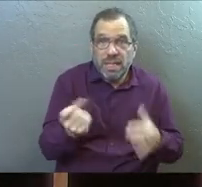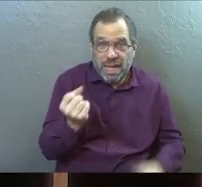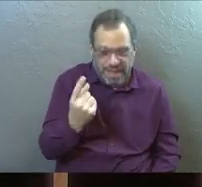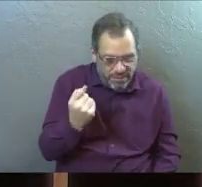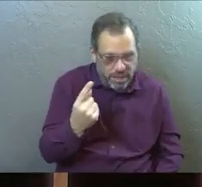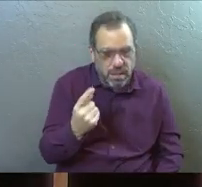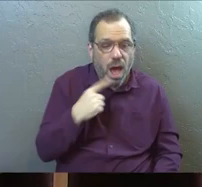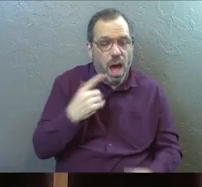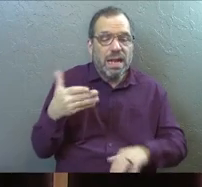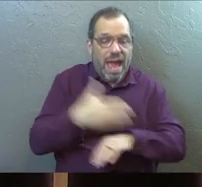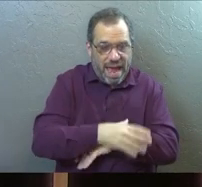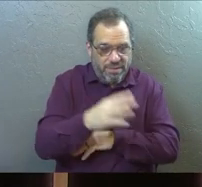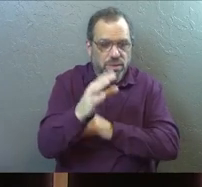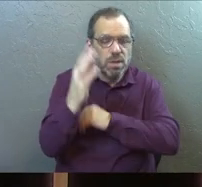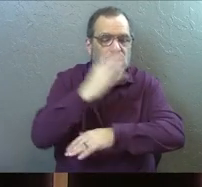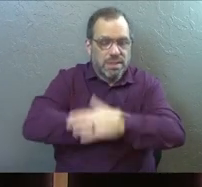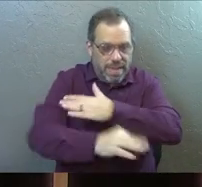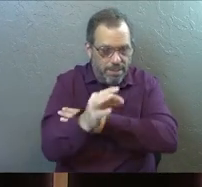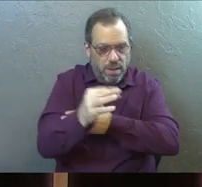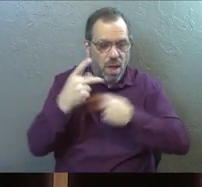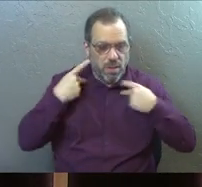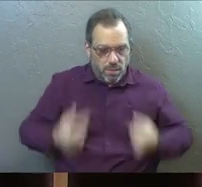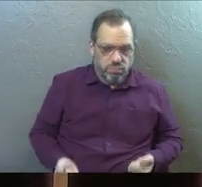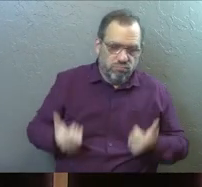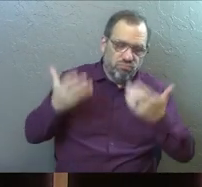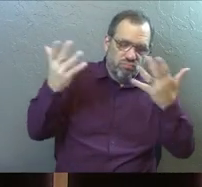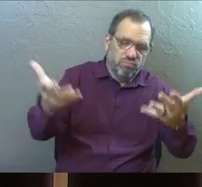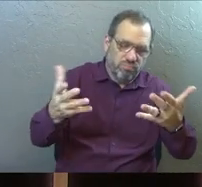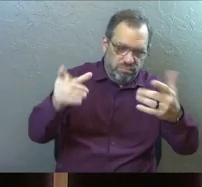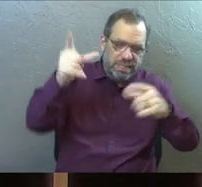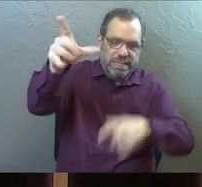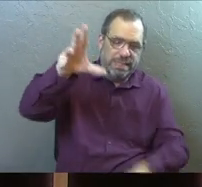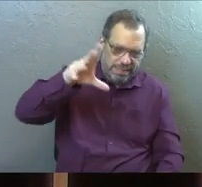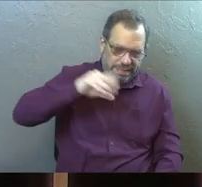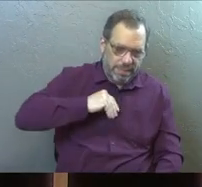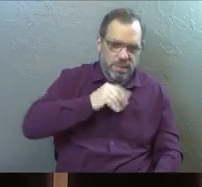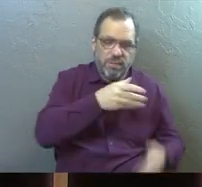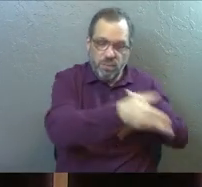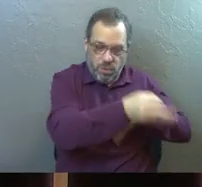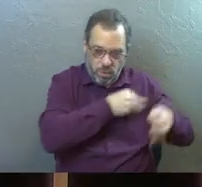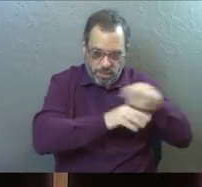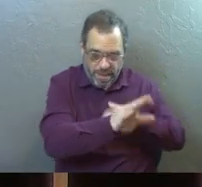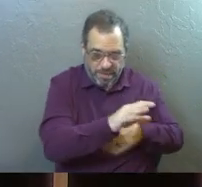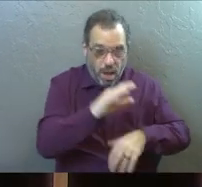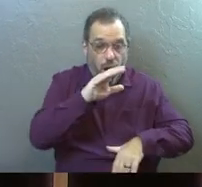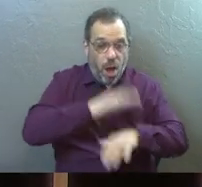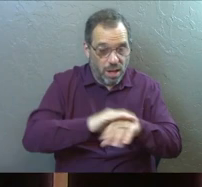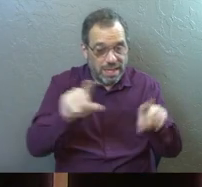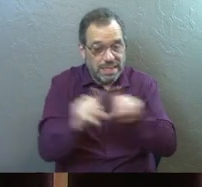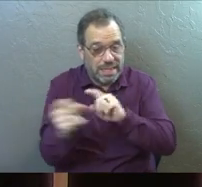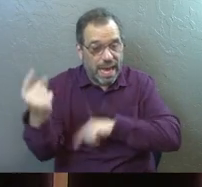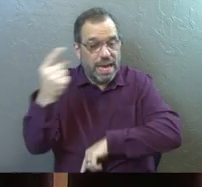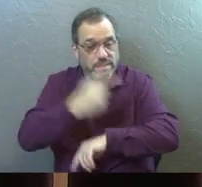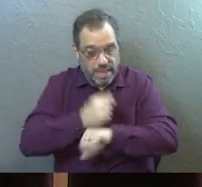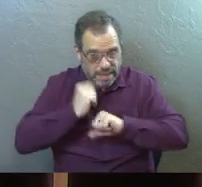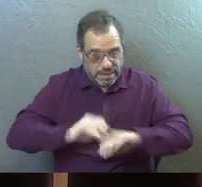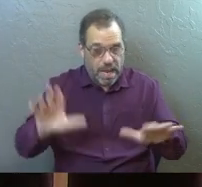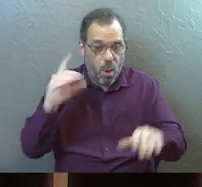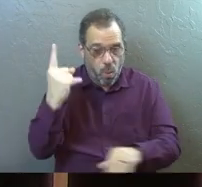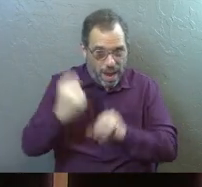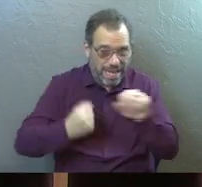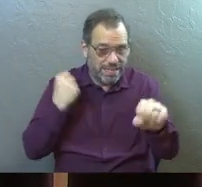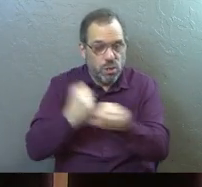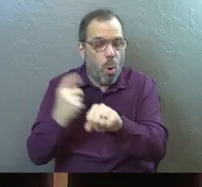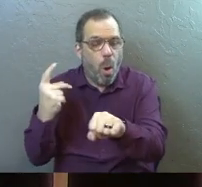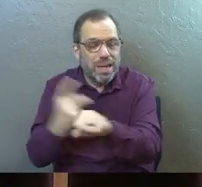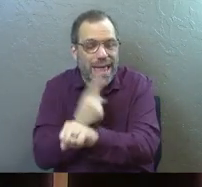day after the Sabbath, the priest will lift it up before the Lord so it may be accepted on your behalf. On that same day, you must sacrifice a